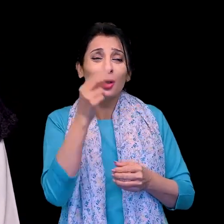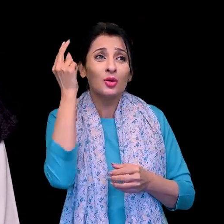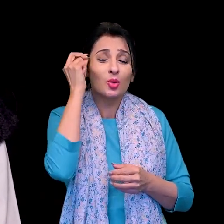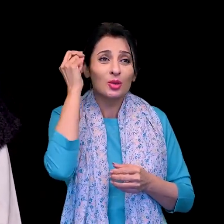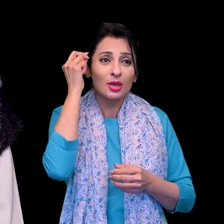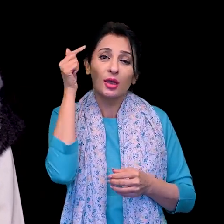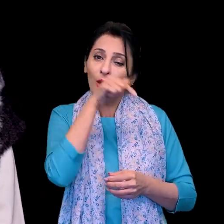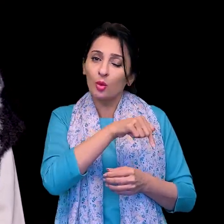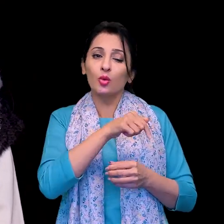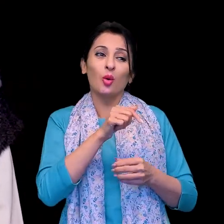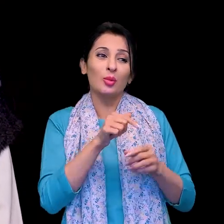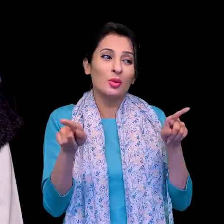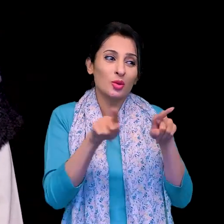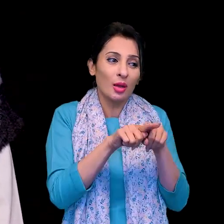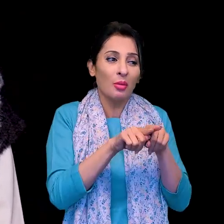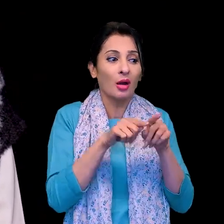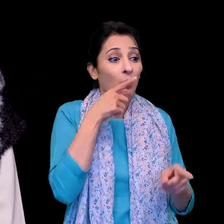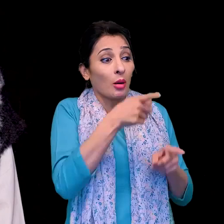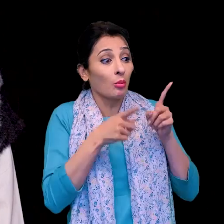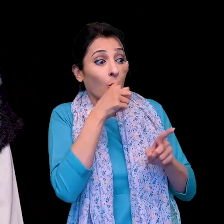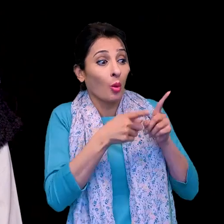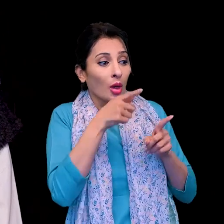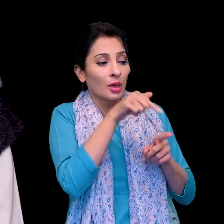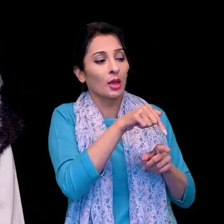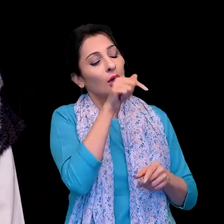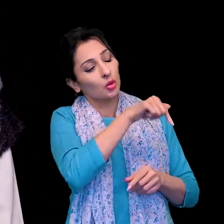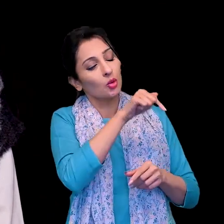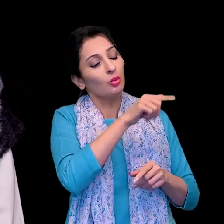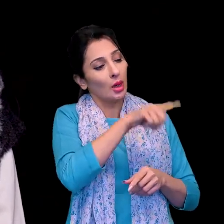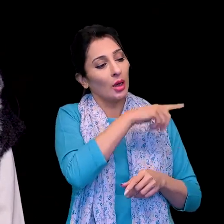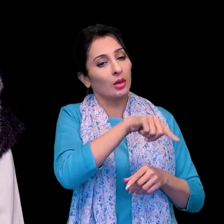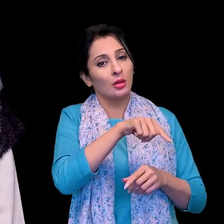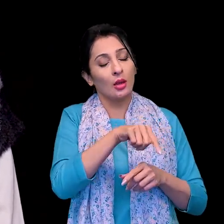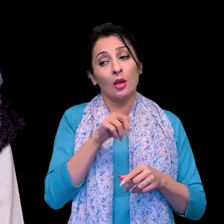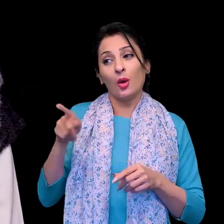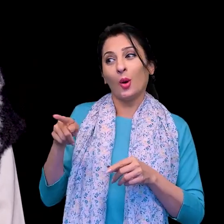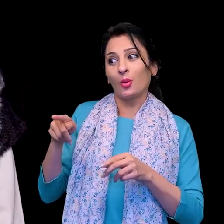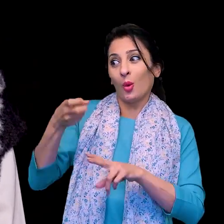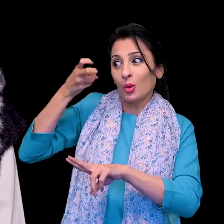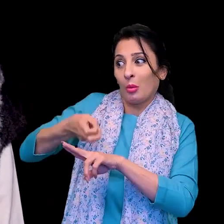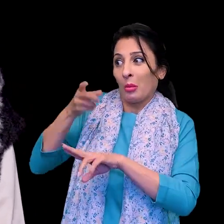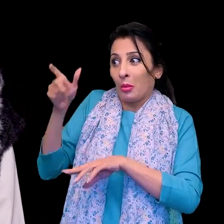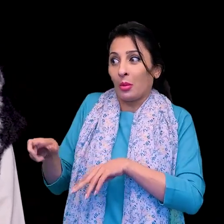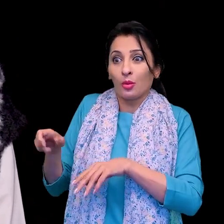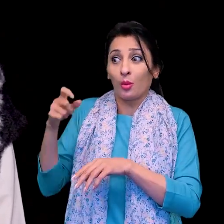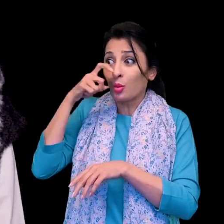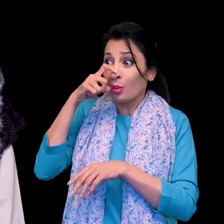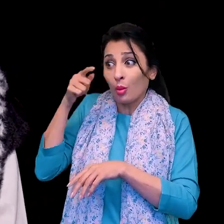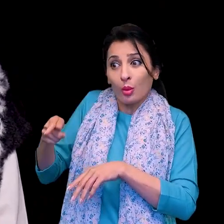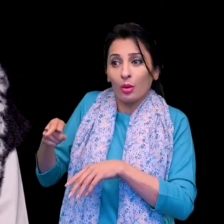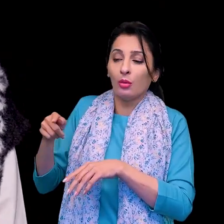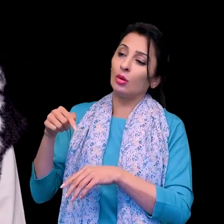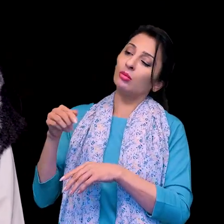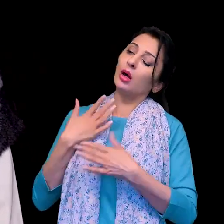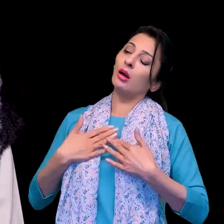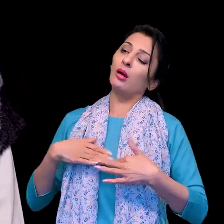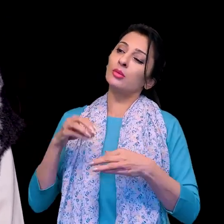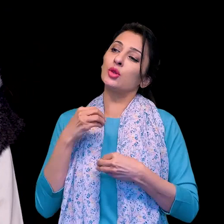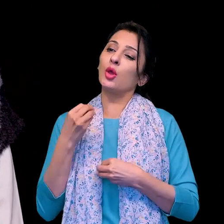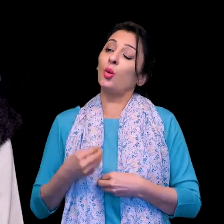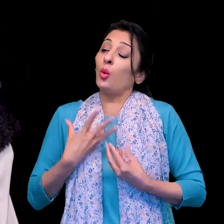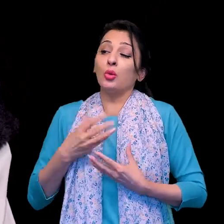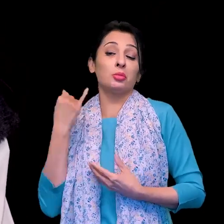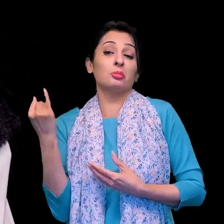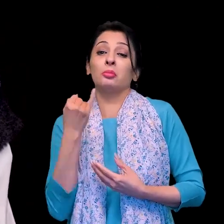future if they report stories. And so it is extremely scary to think that there might be abusers living